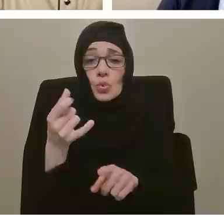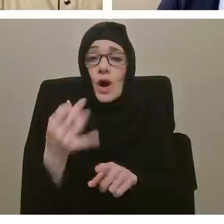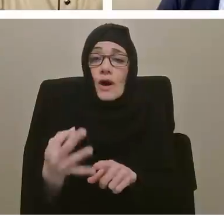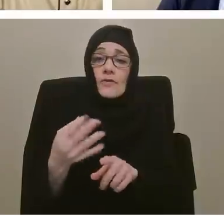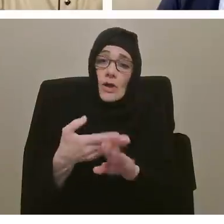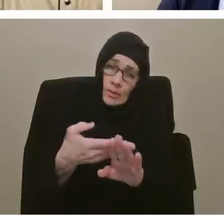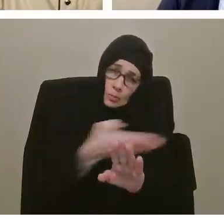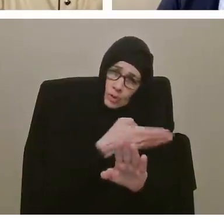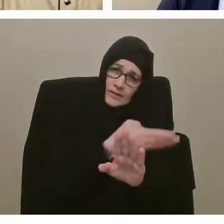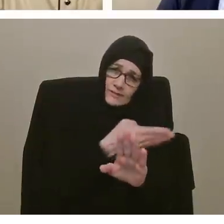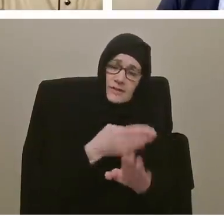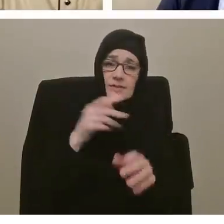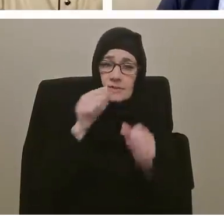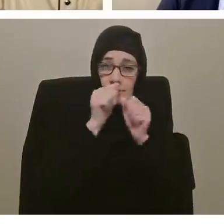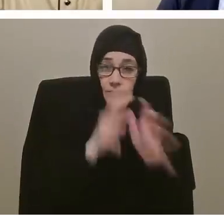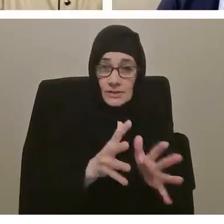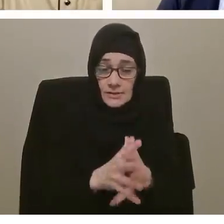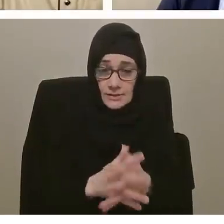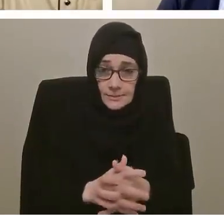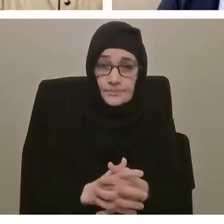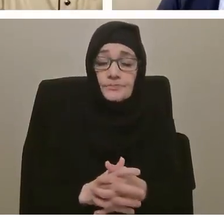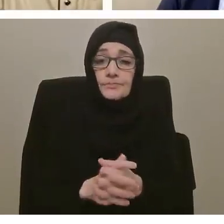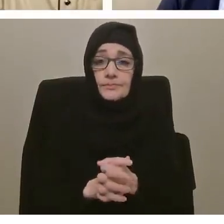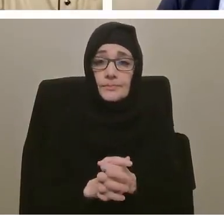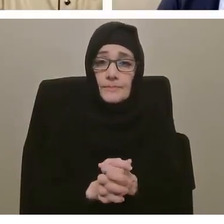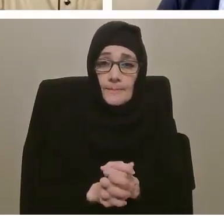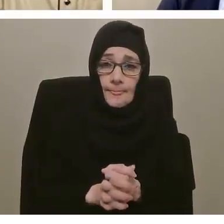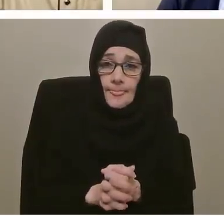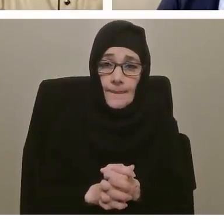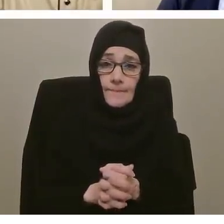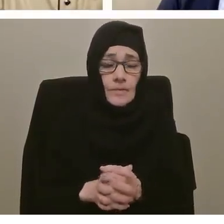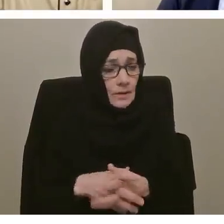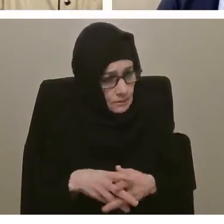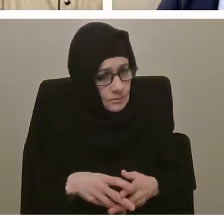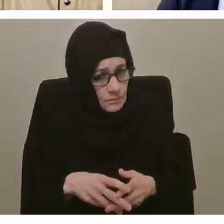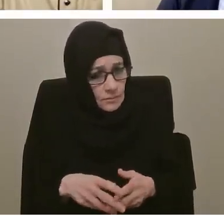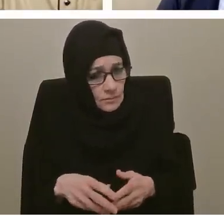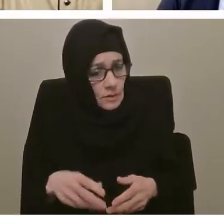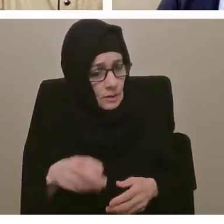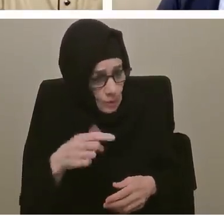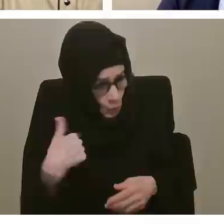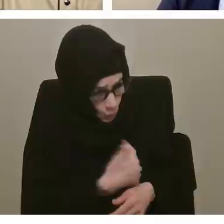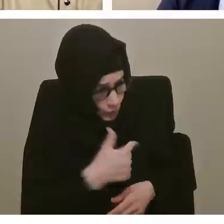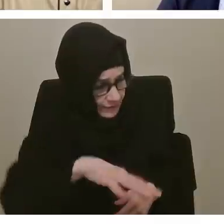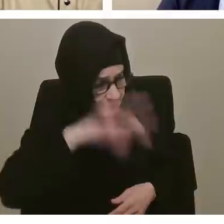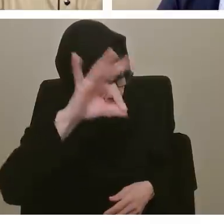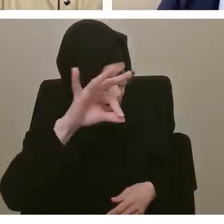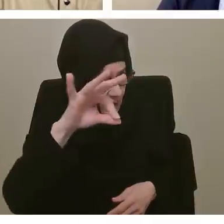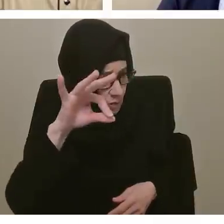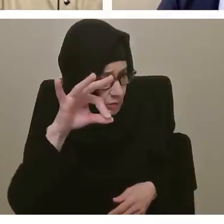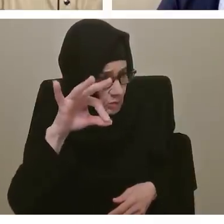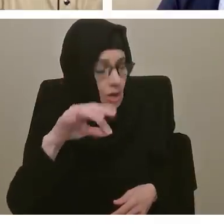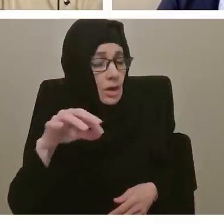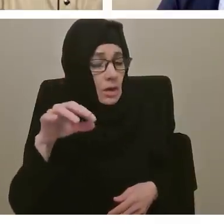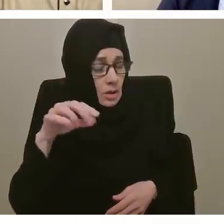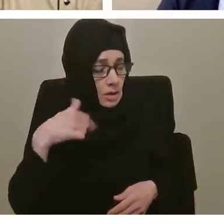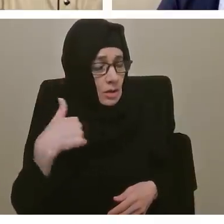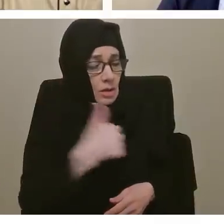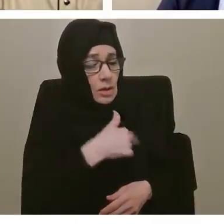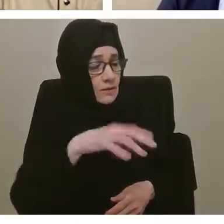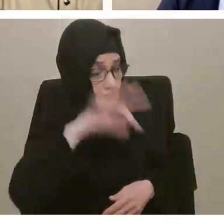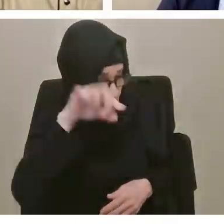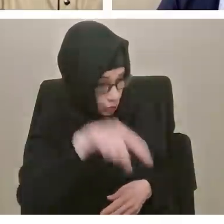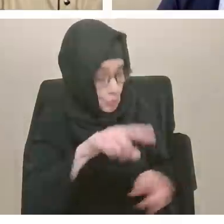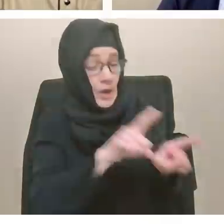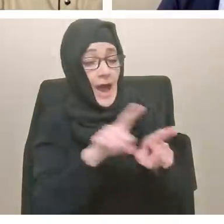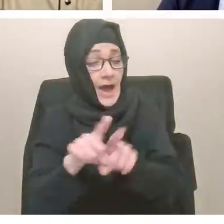of the previous blessings. Alam yajidka yatiman fa'awa. Were you not found, or do we not find you? Did he not find you as